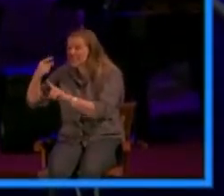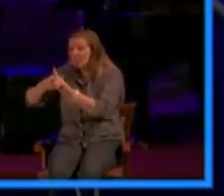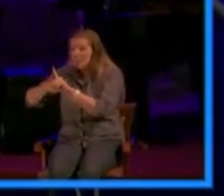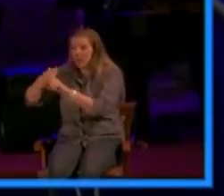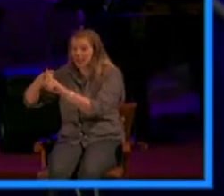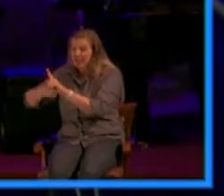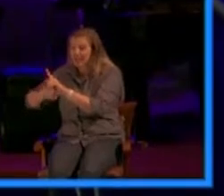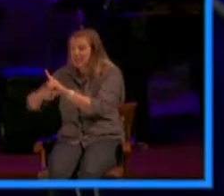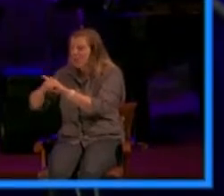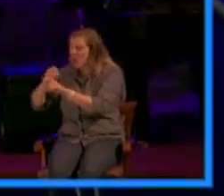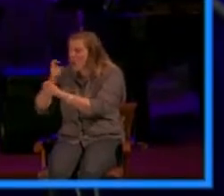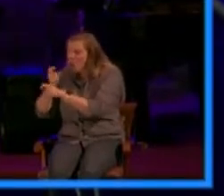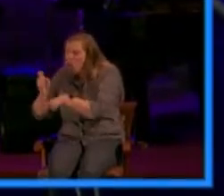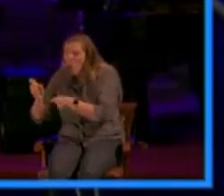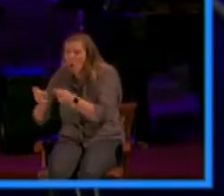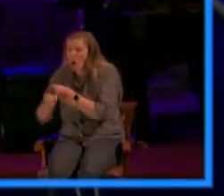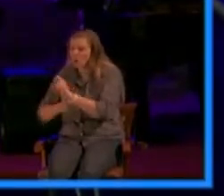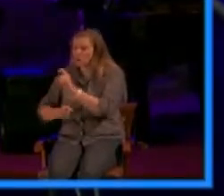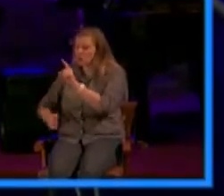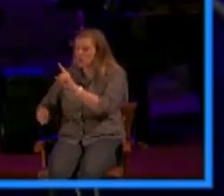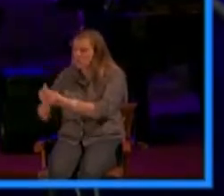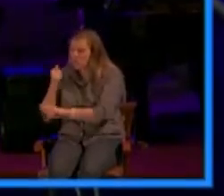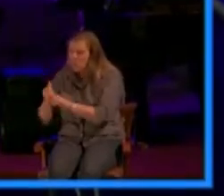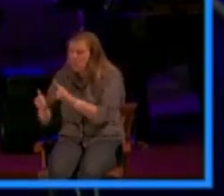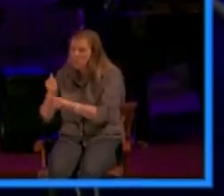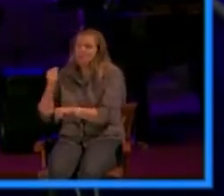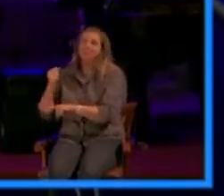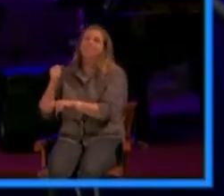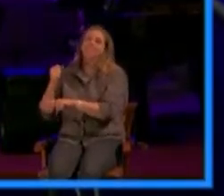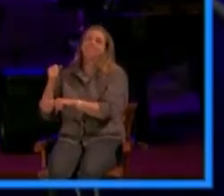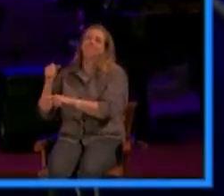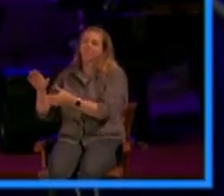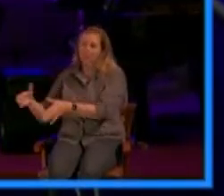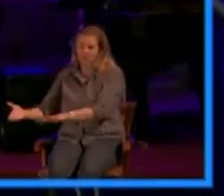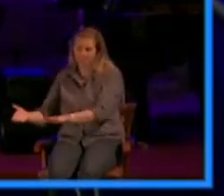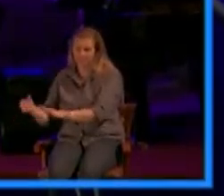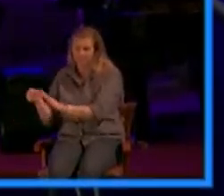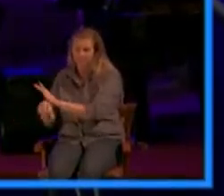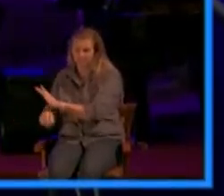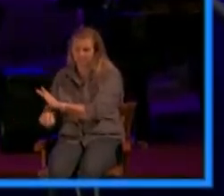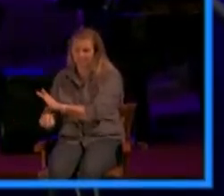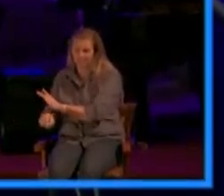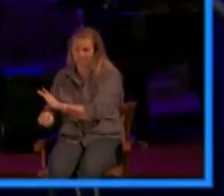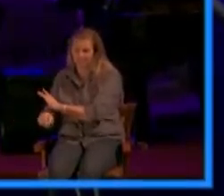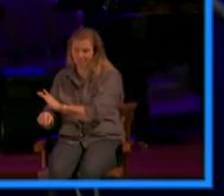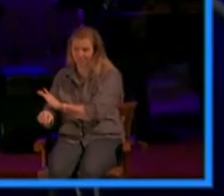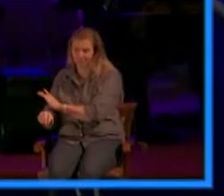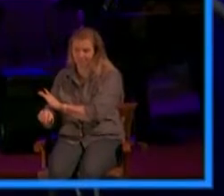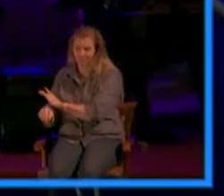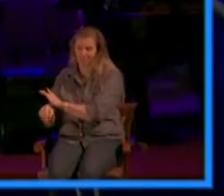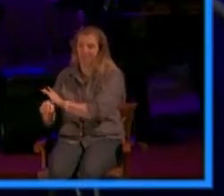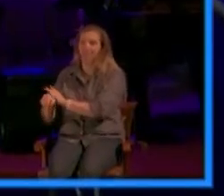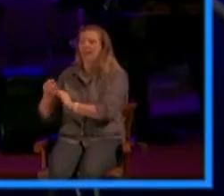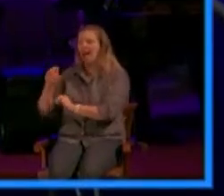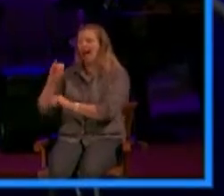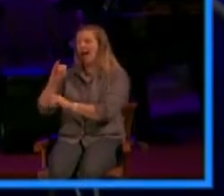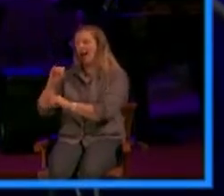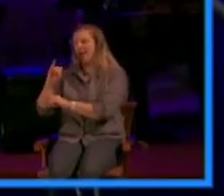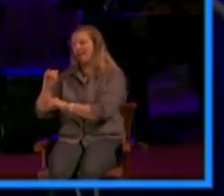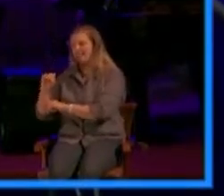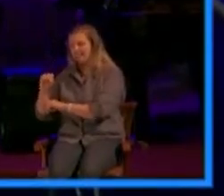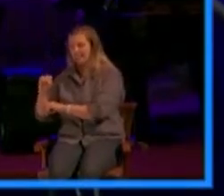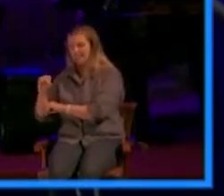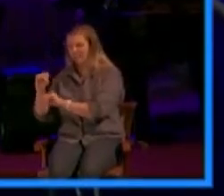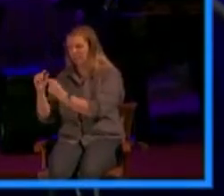killed by her captors, the ISIS terrorists, on February the 6th of 2015, just 7 years or so